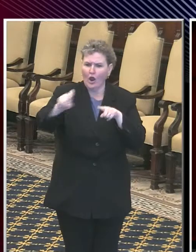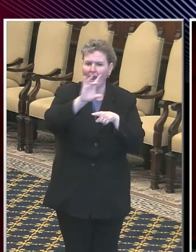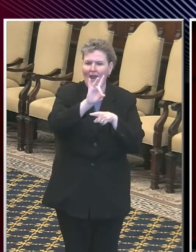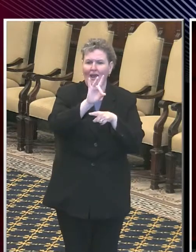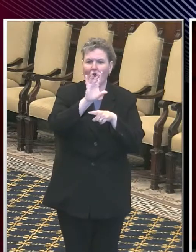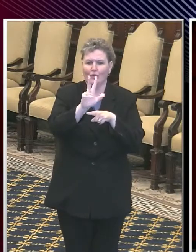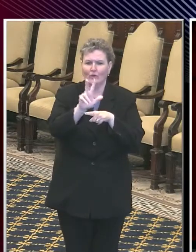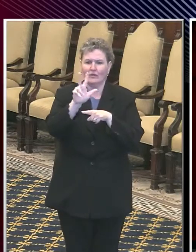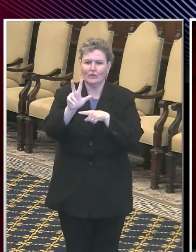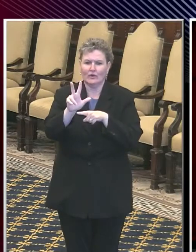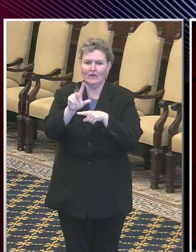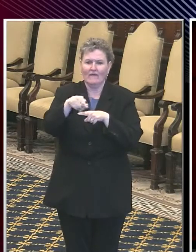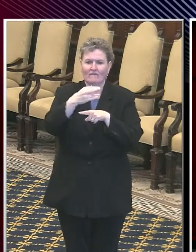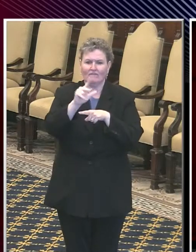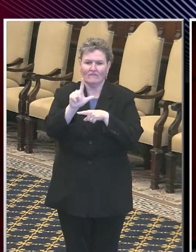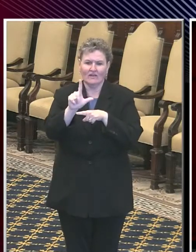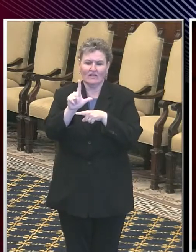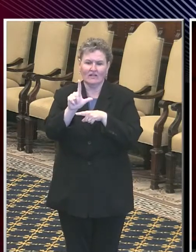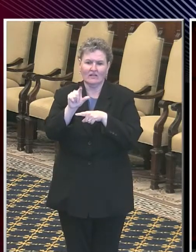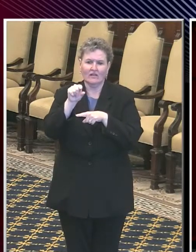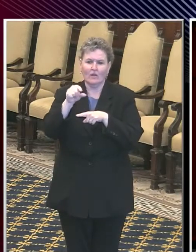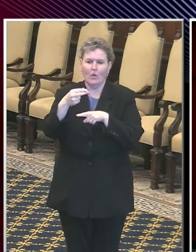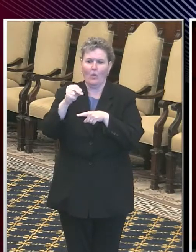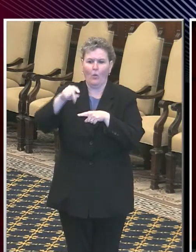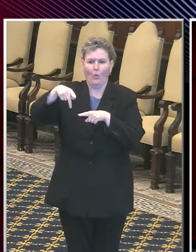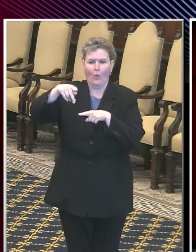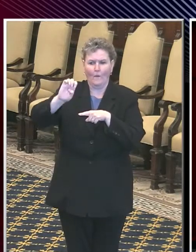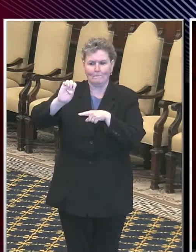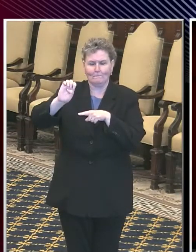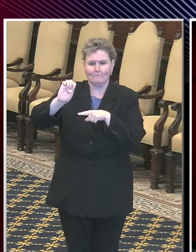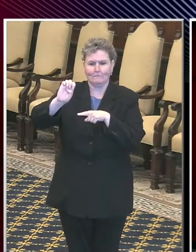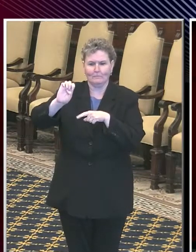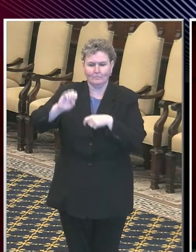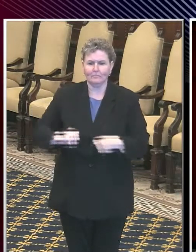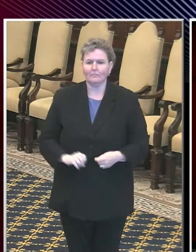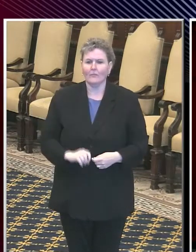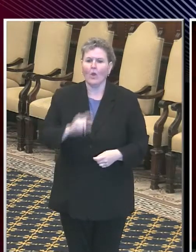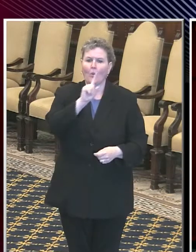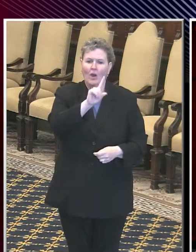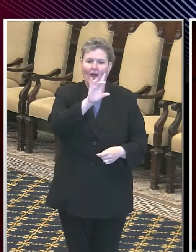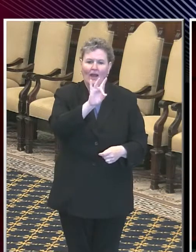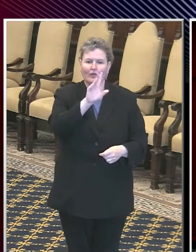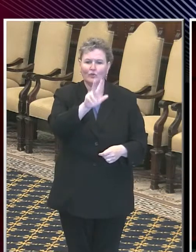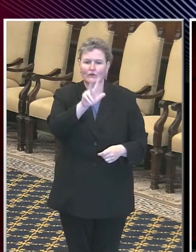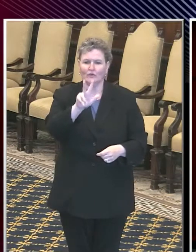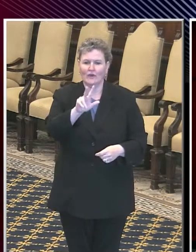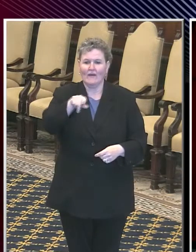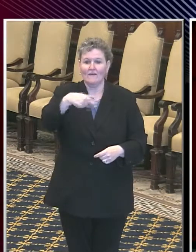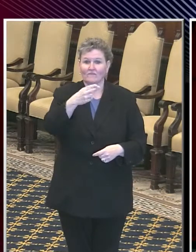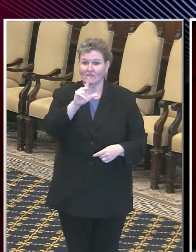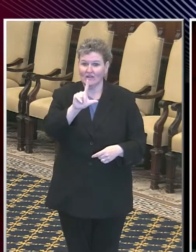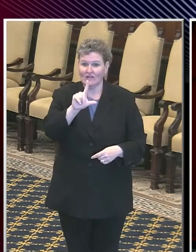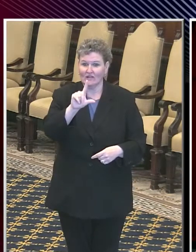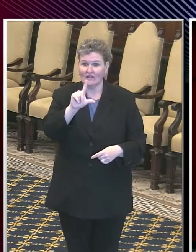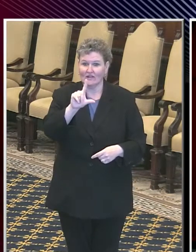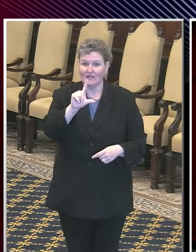and graduation. And caregivers are struggling with children learning at home, while many times also working from home